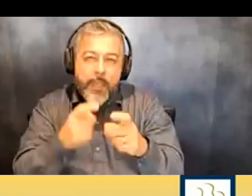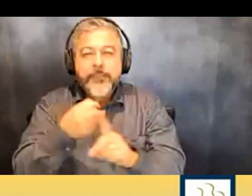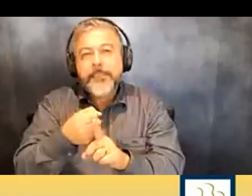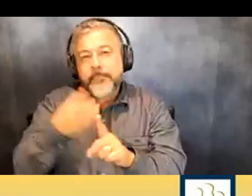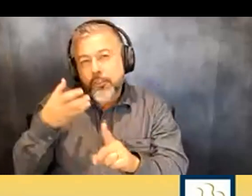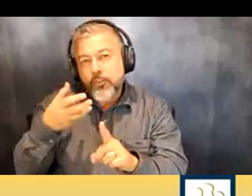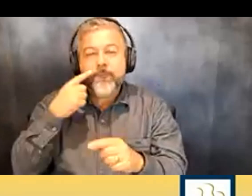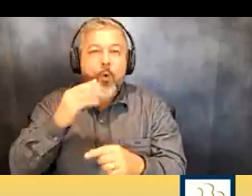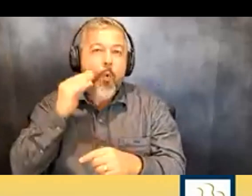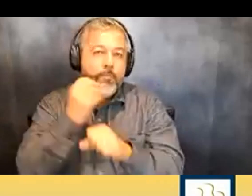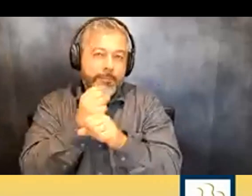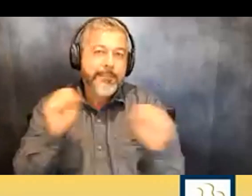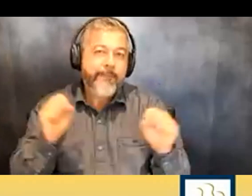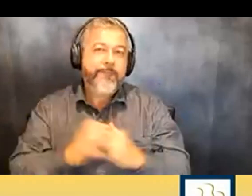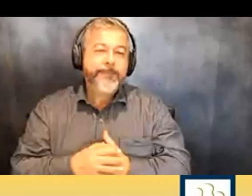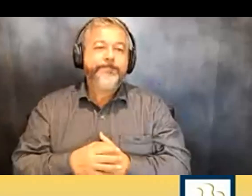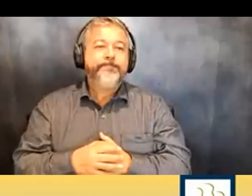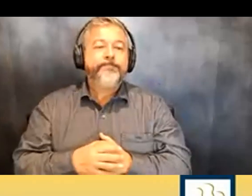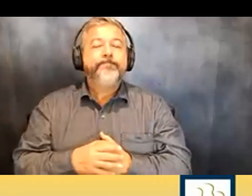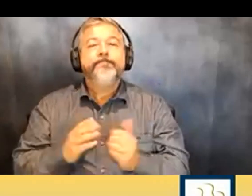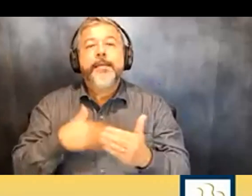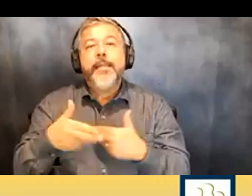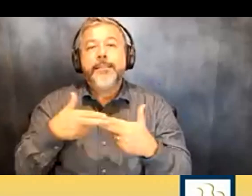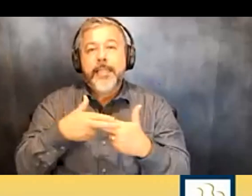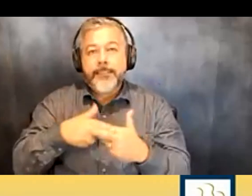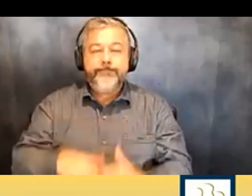for HomeSafe. Next slide, please.